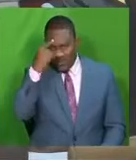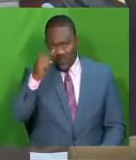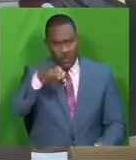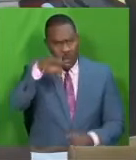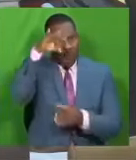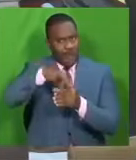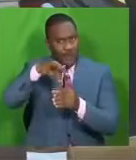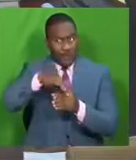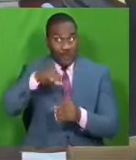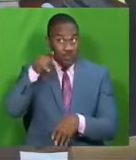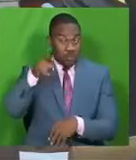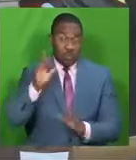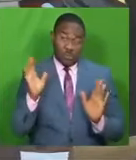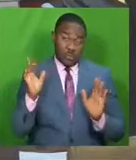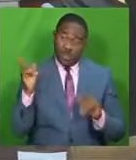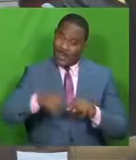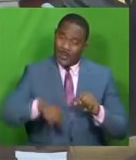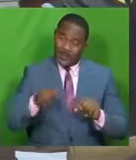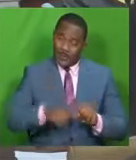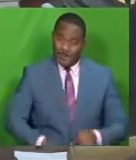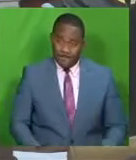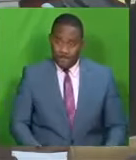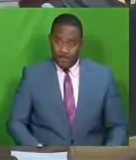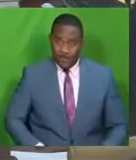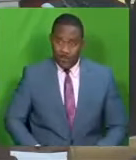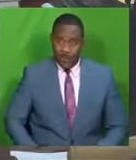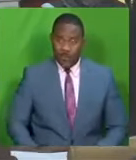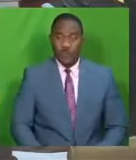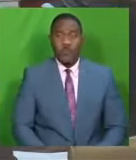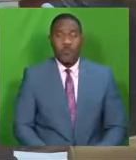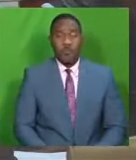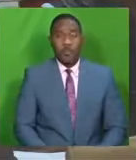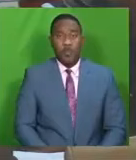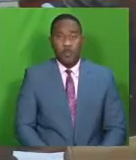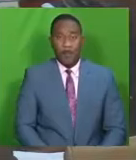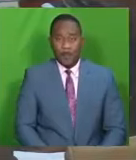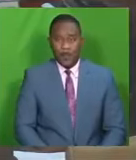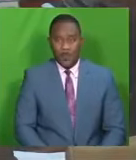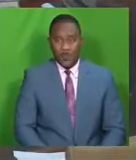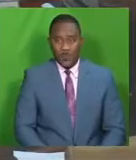When you are in this chair, and Mr.